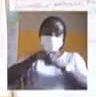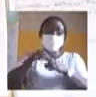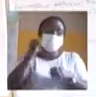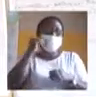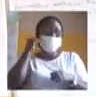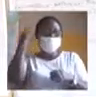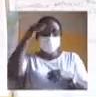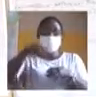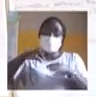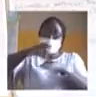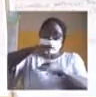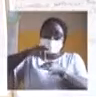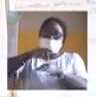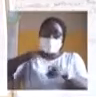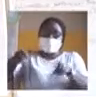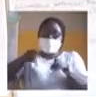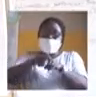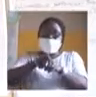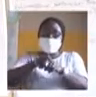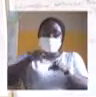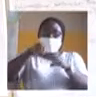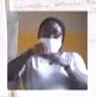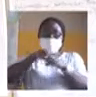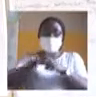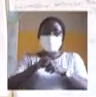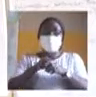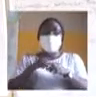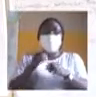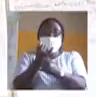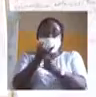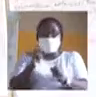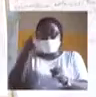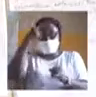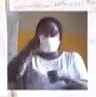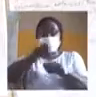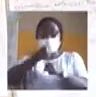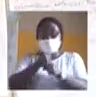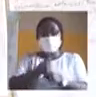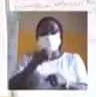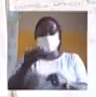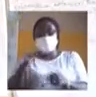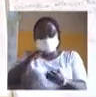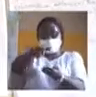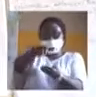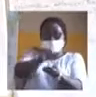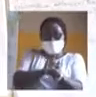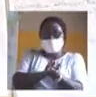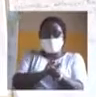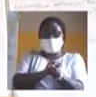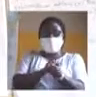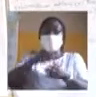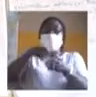making pastries and confectionaries. You see, if the industry's demand or the industrial demand for